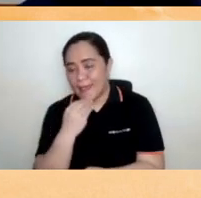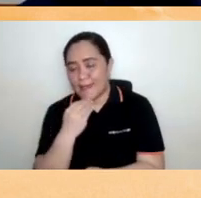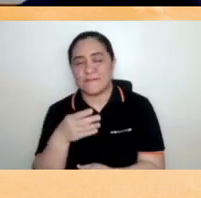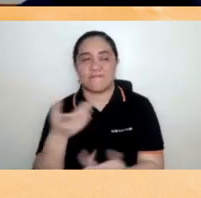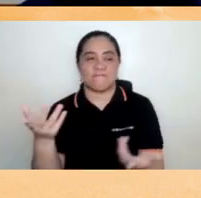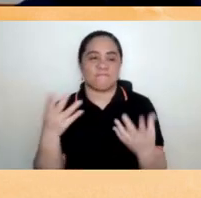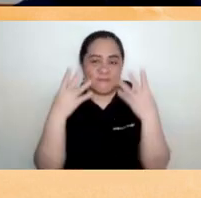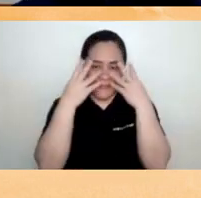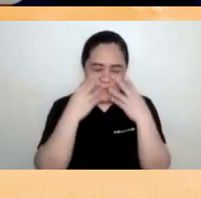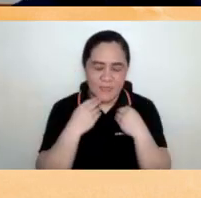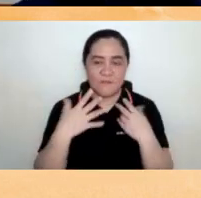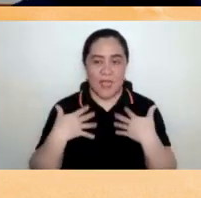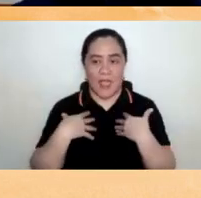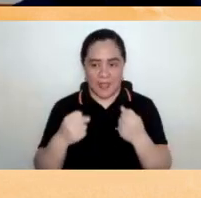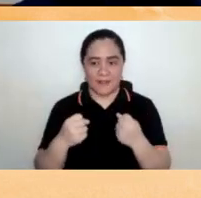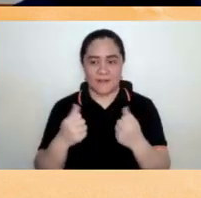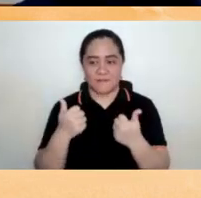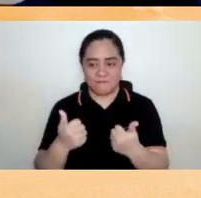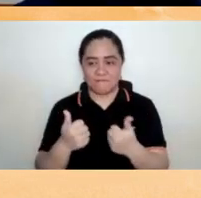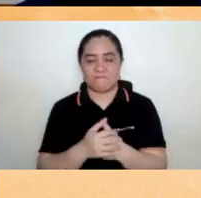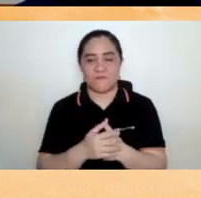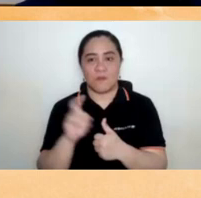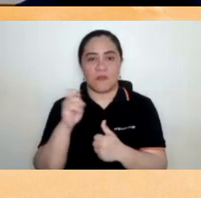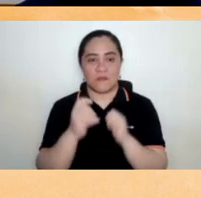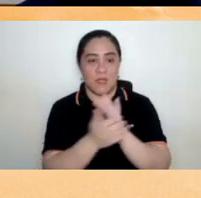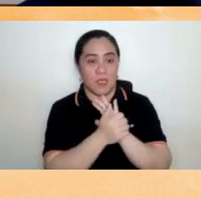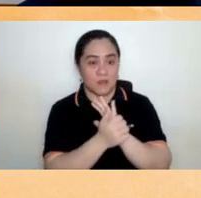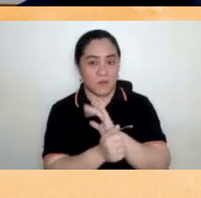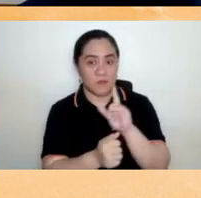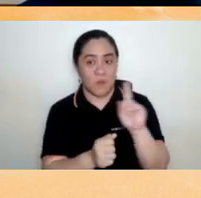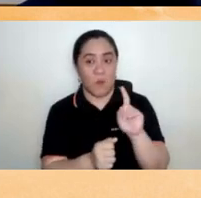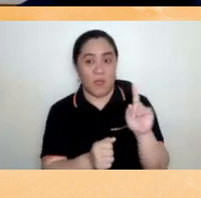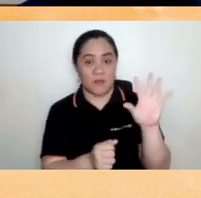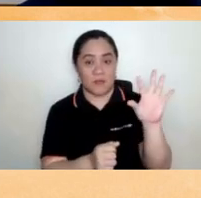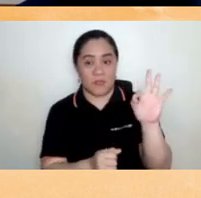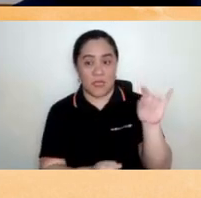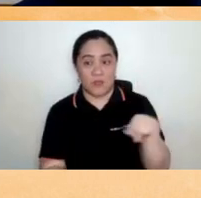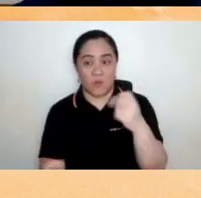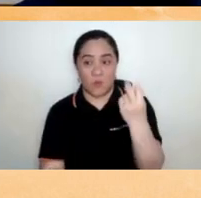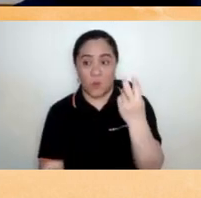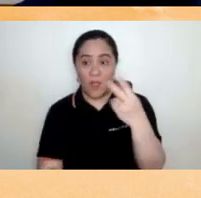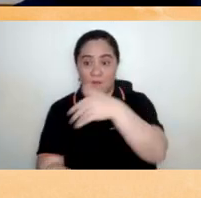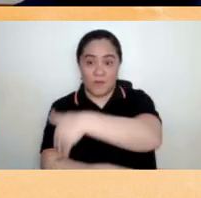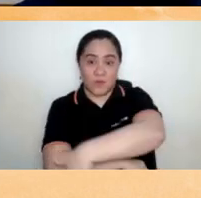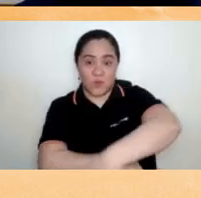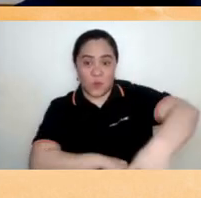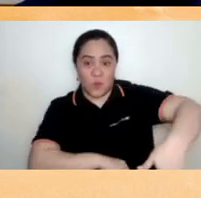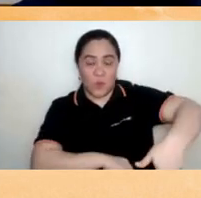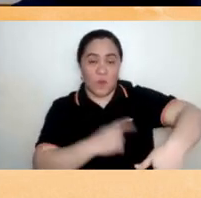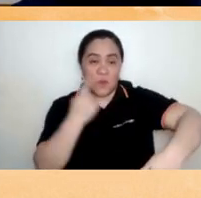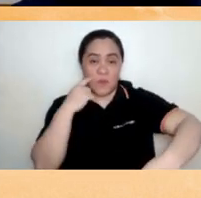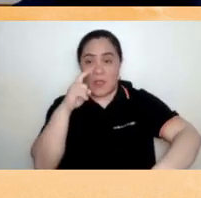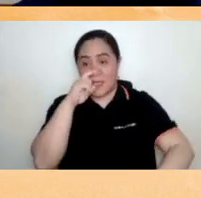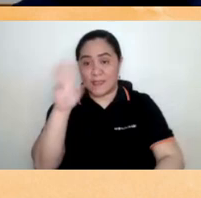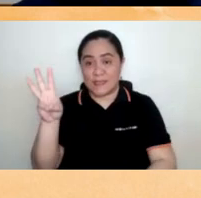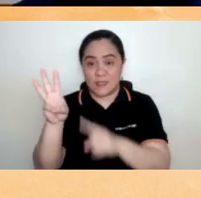healthy habits. And experts recommend 9 to 12 hours of sleep a night for 6 to 12-year-olds.